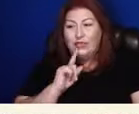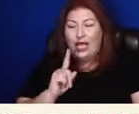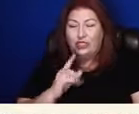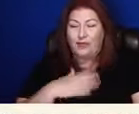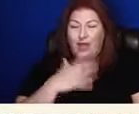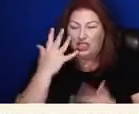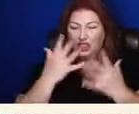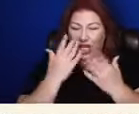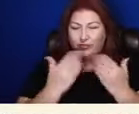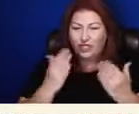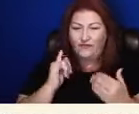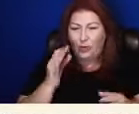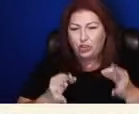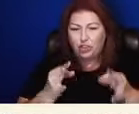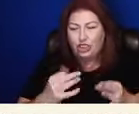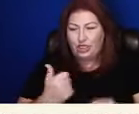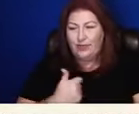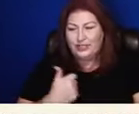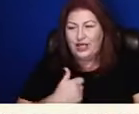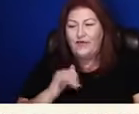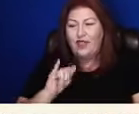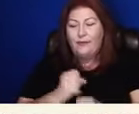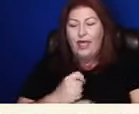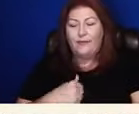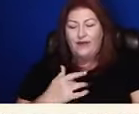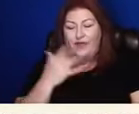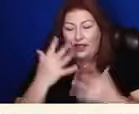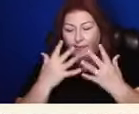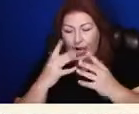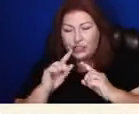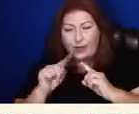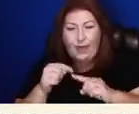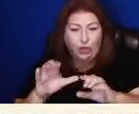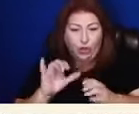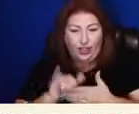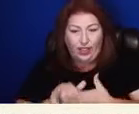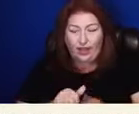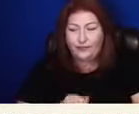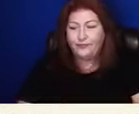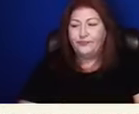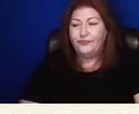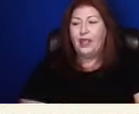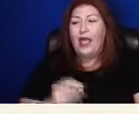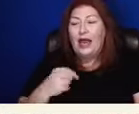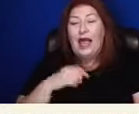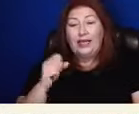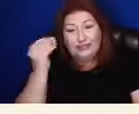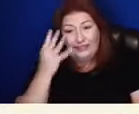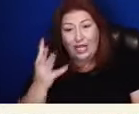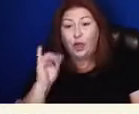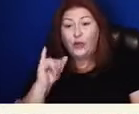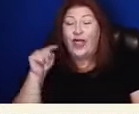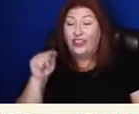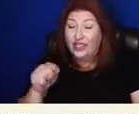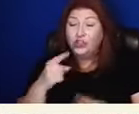was judging myself, that was making me feel embarrassed about doing any of this work. And I can tell you that this